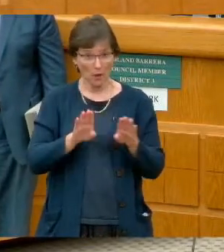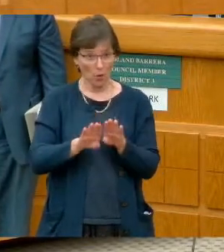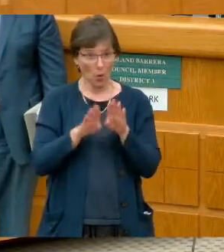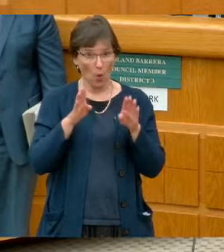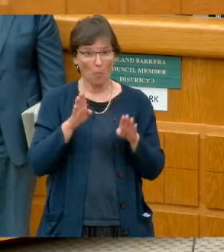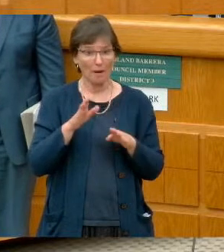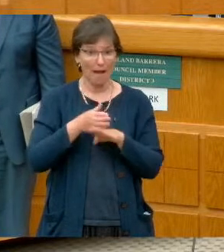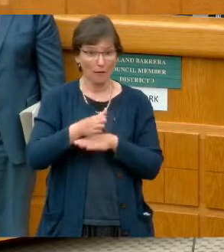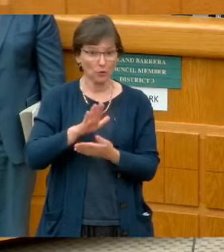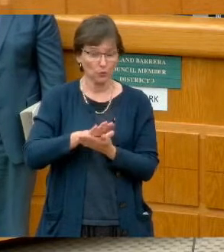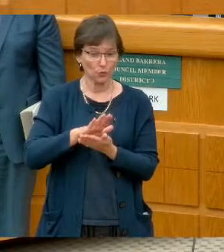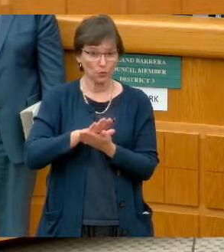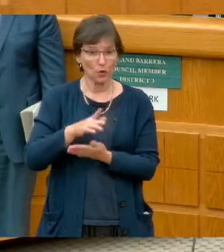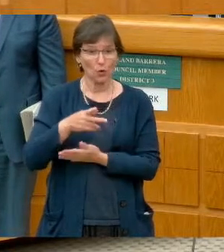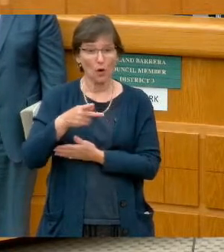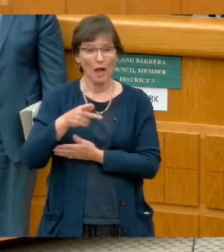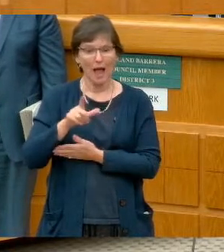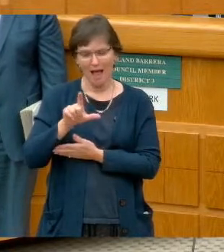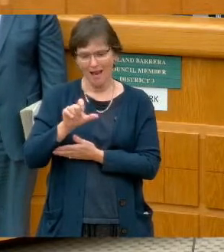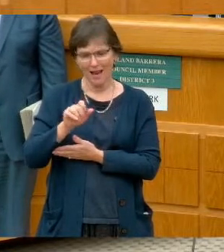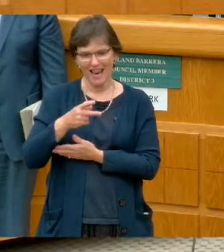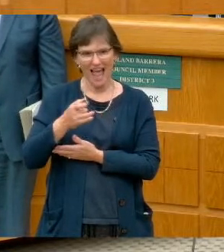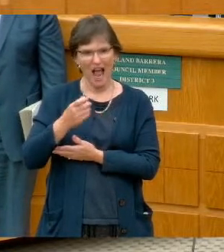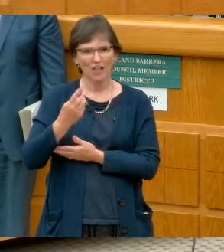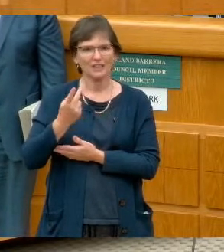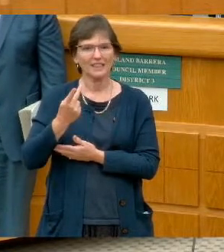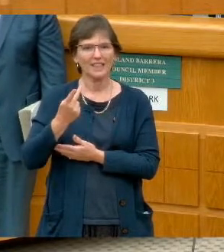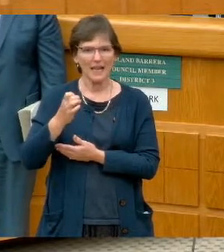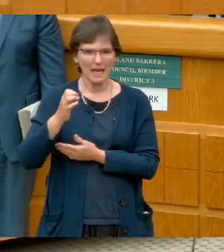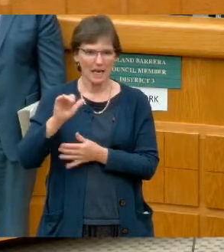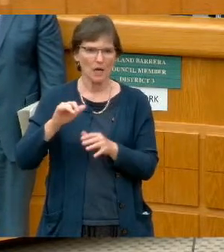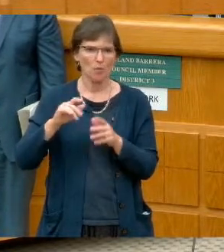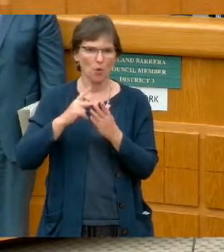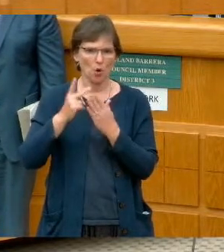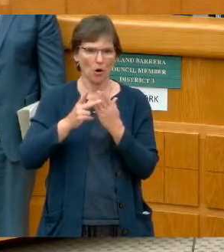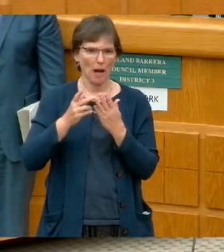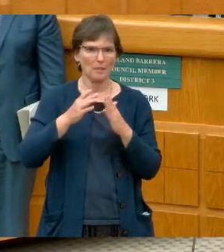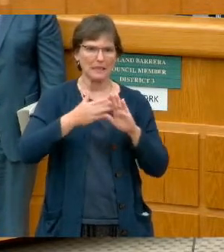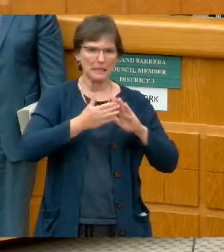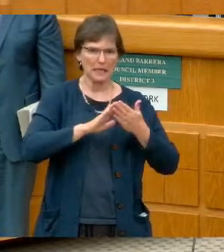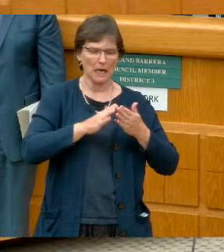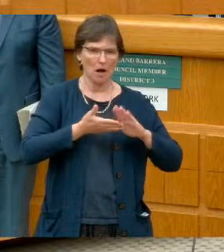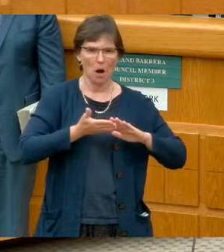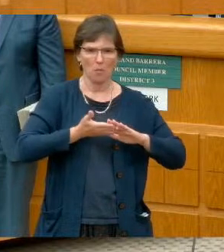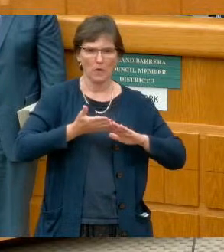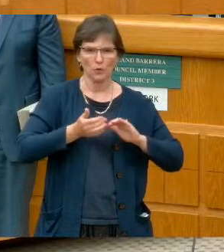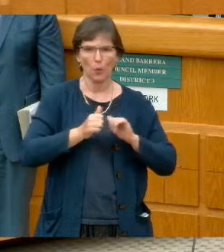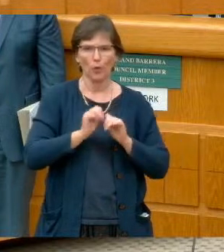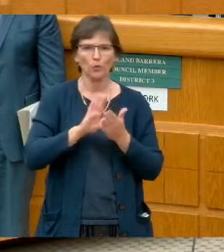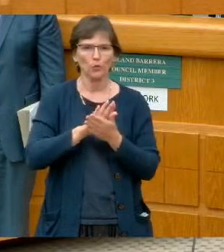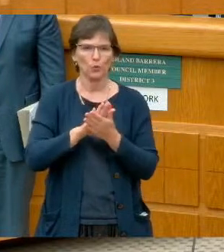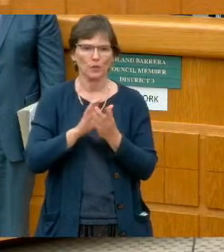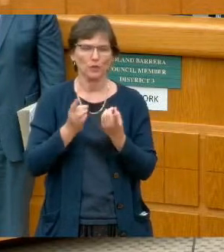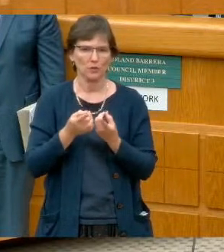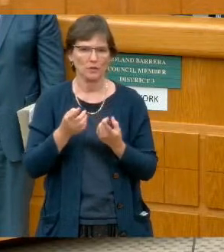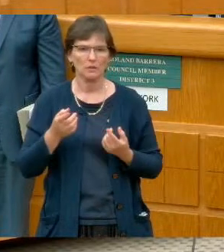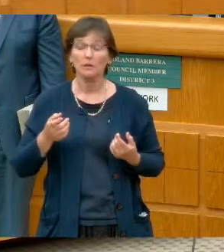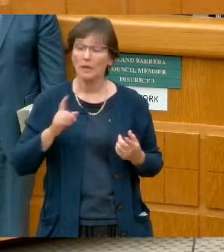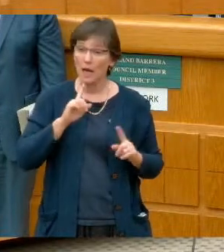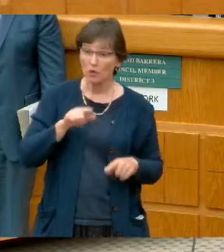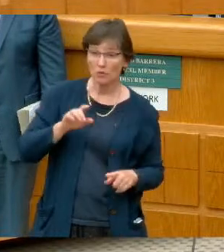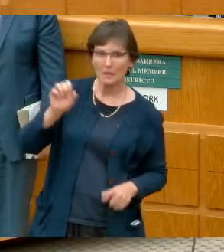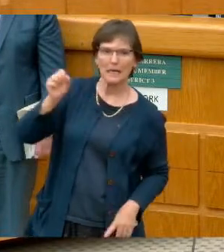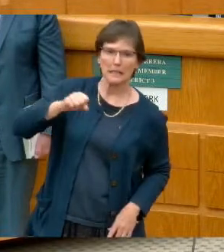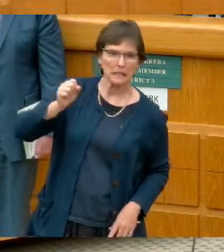Yeah, the question was, do we plan on opening the Latchkey program? That's an after-school program that the city provides in partnership with several of the school districts, and the answer is